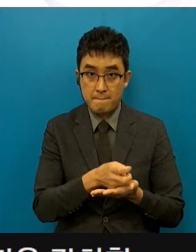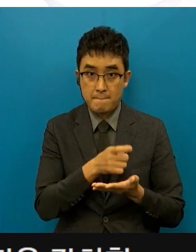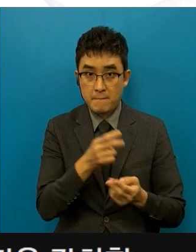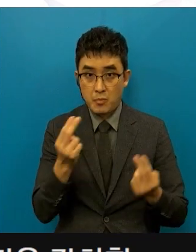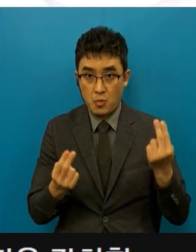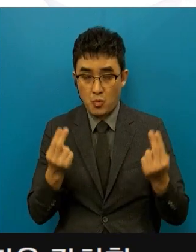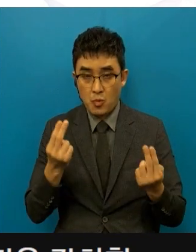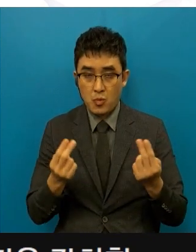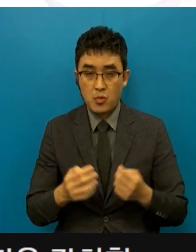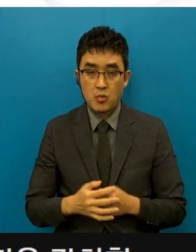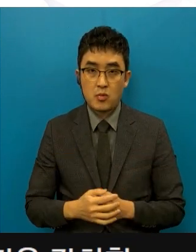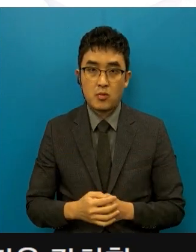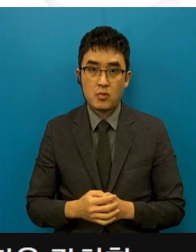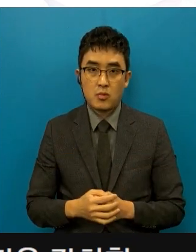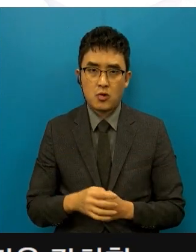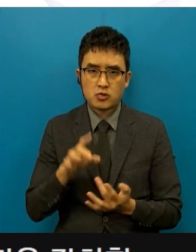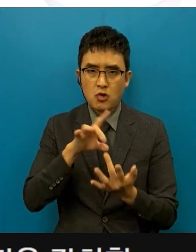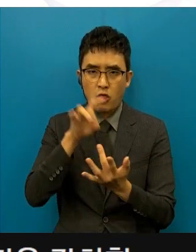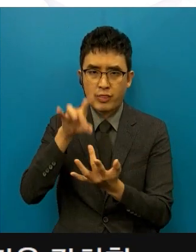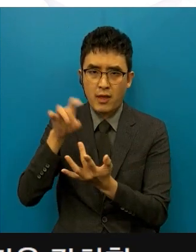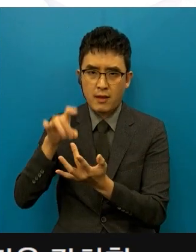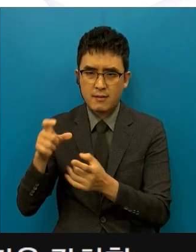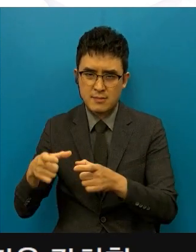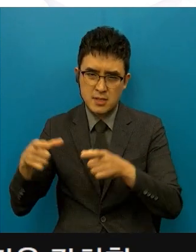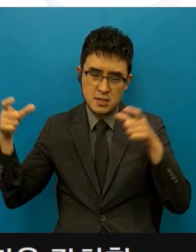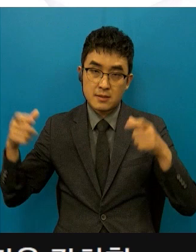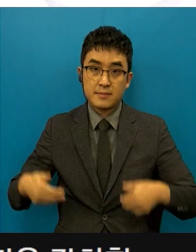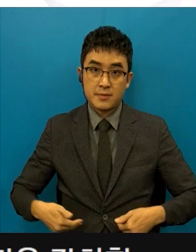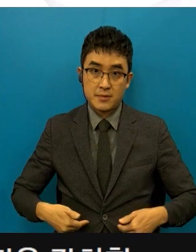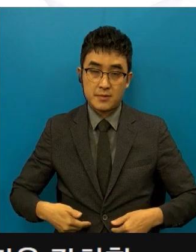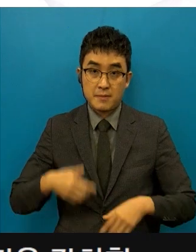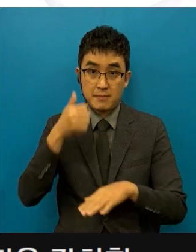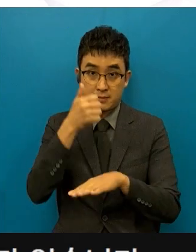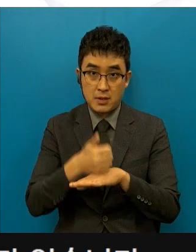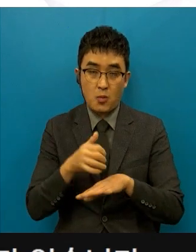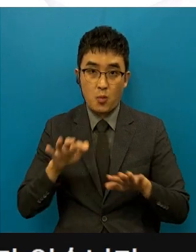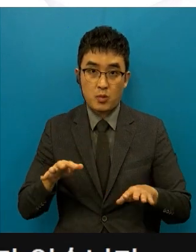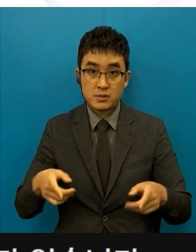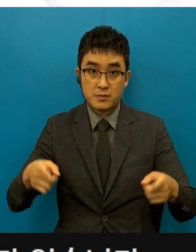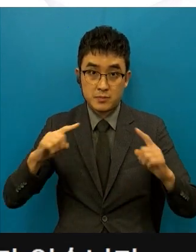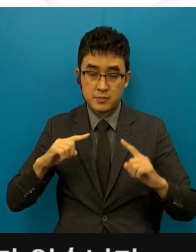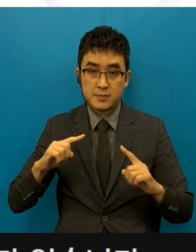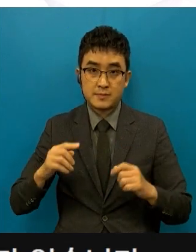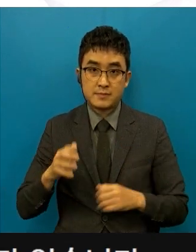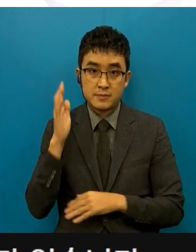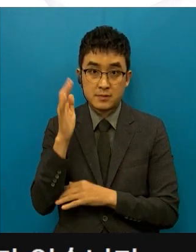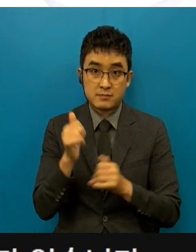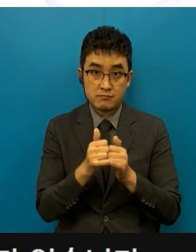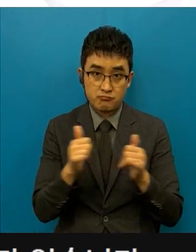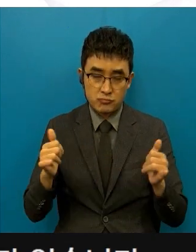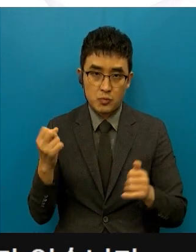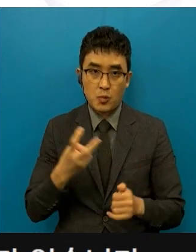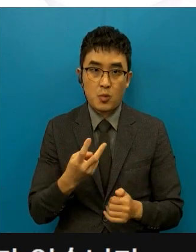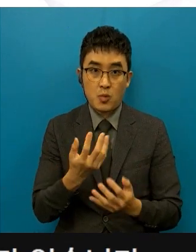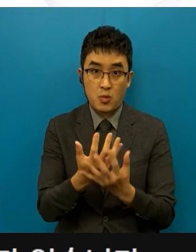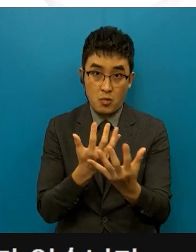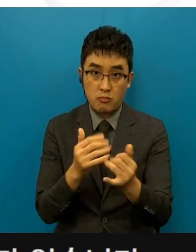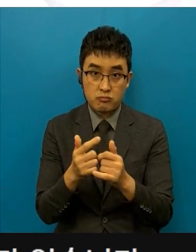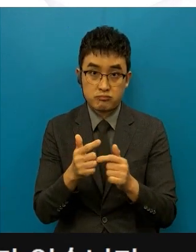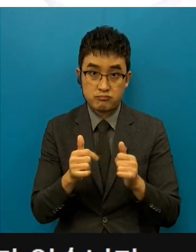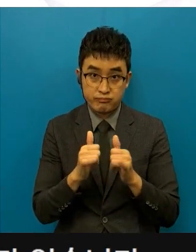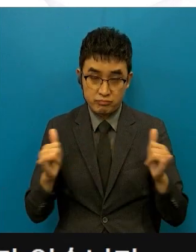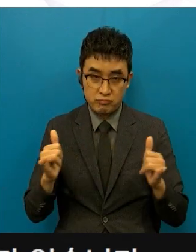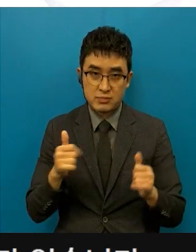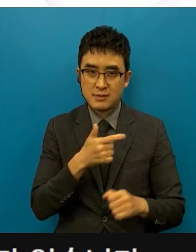Lastly, I would like to thank all of the speakers and all of those who joined to make this session meaningful. Thank you very much.